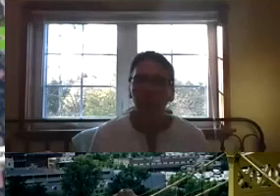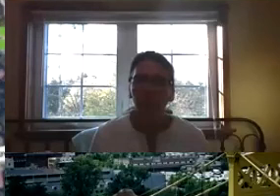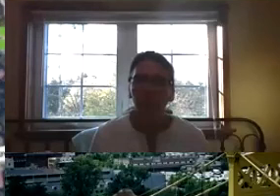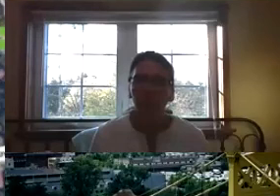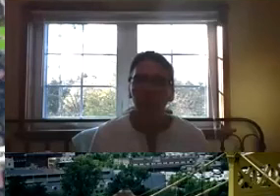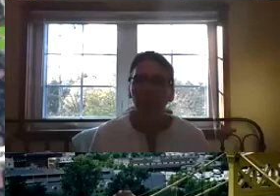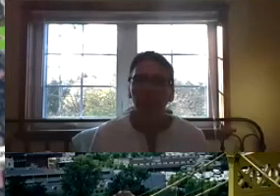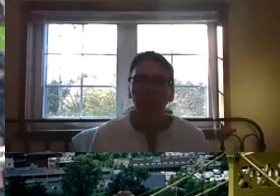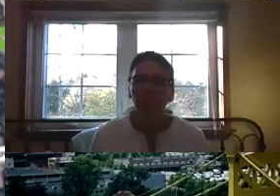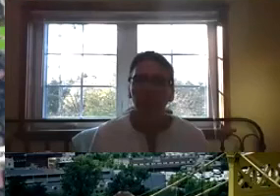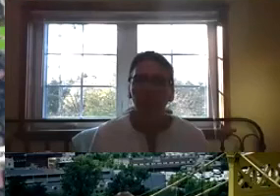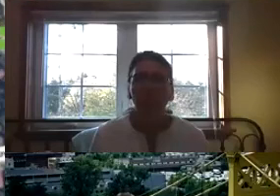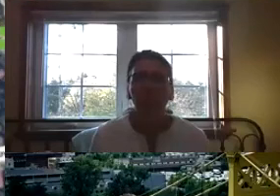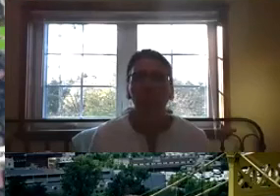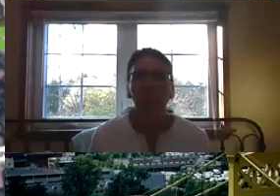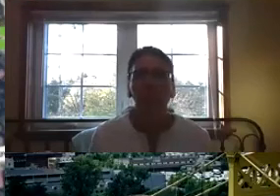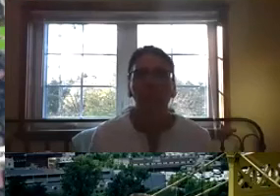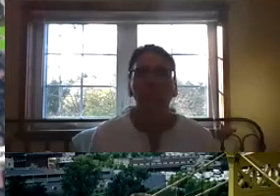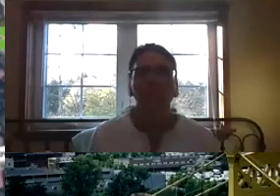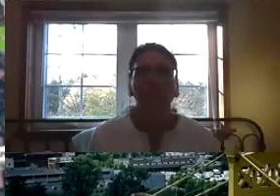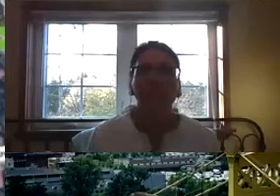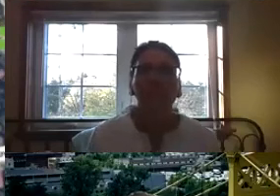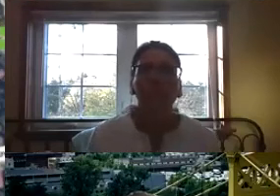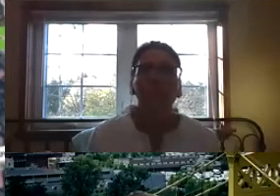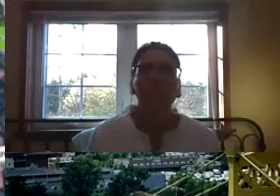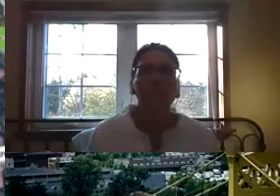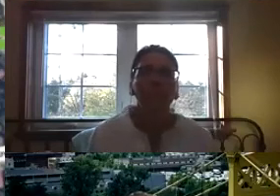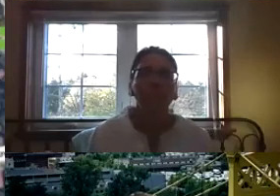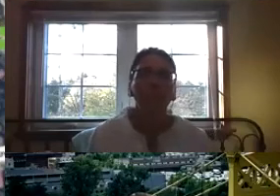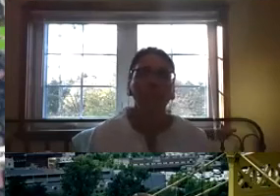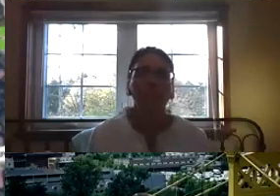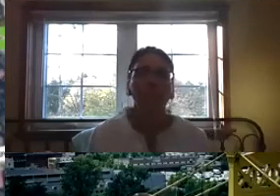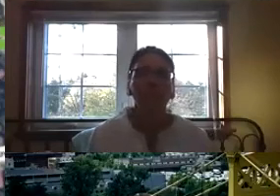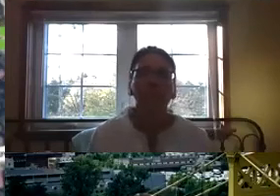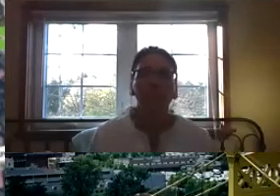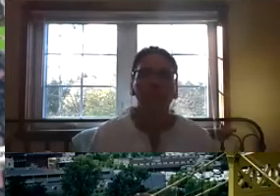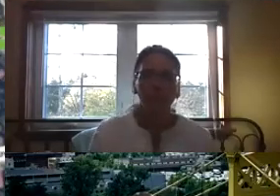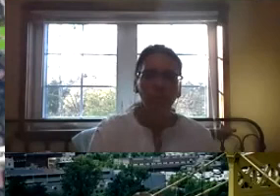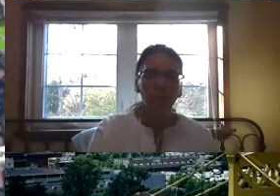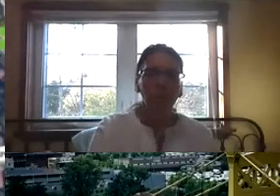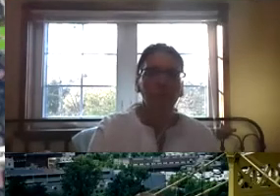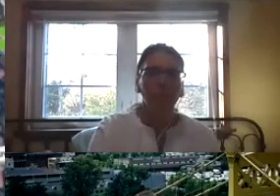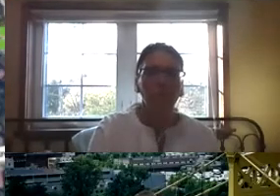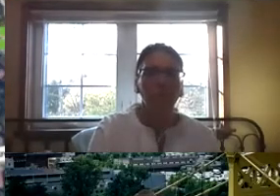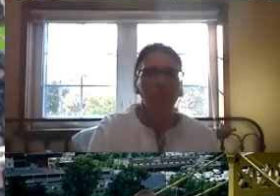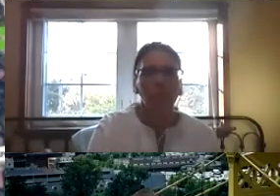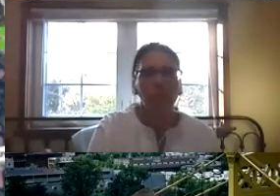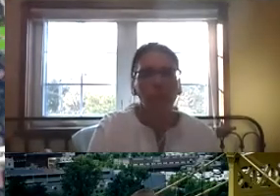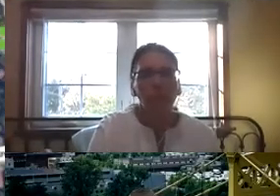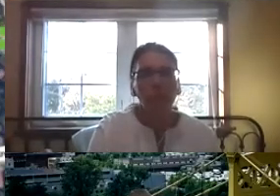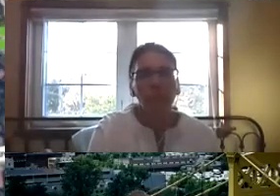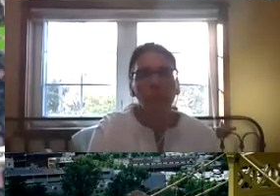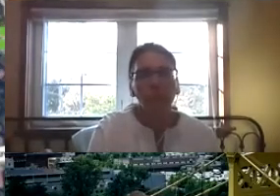it might be at certain point, it's less than 30 feet, because I come every day, on my way